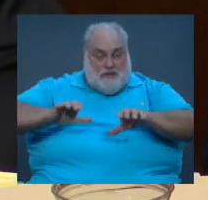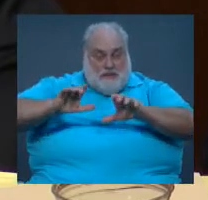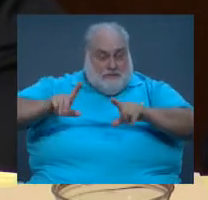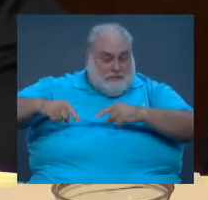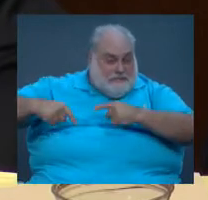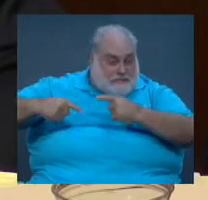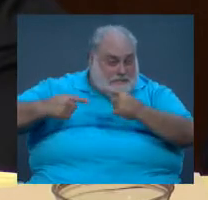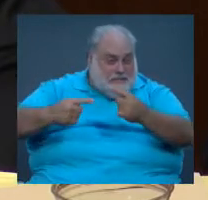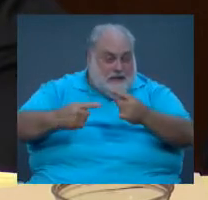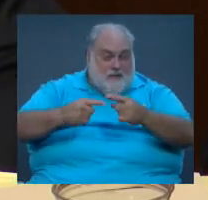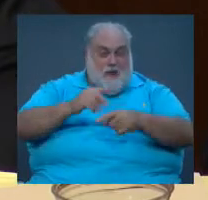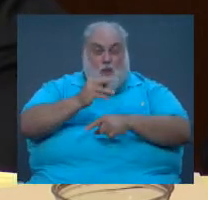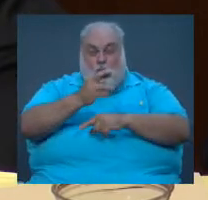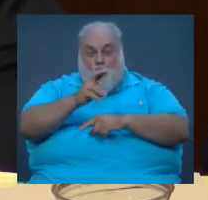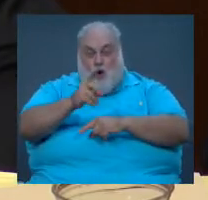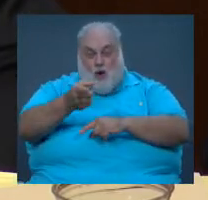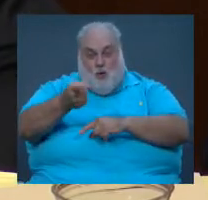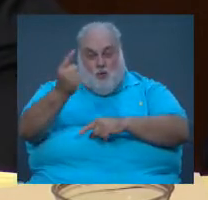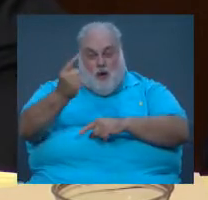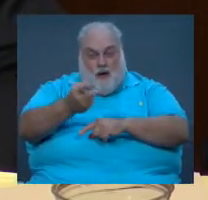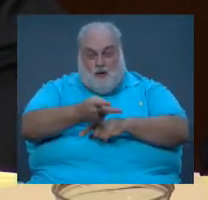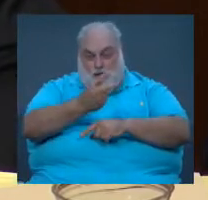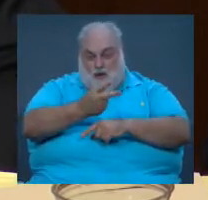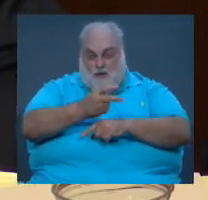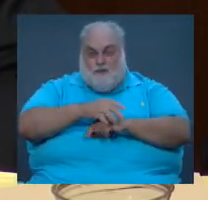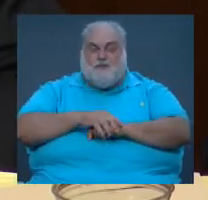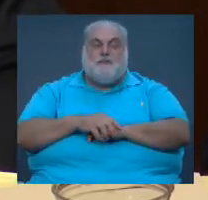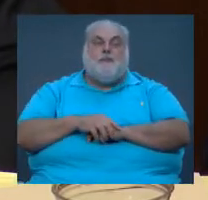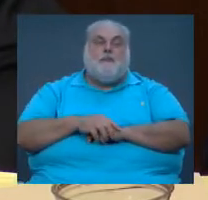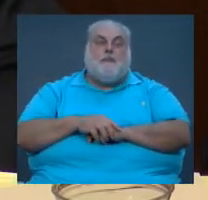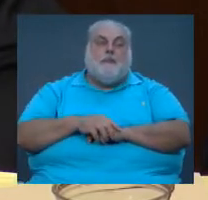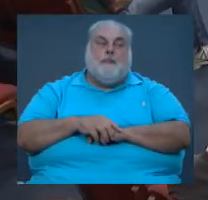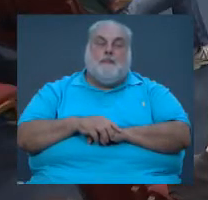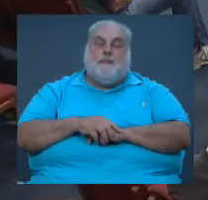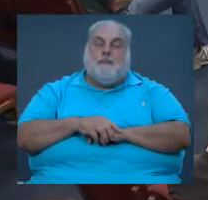probably been in wards 1 and 2. That's what I was thinking. Thank you.